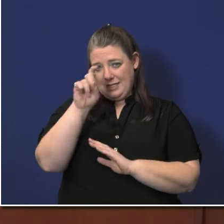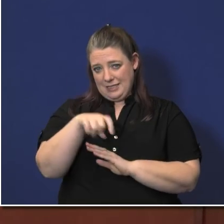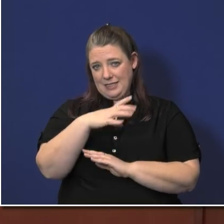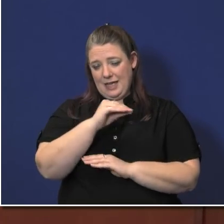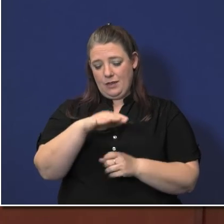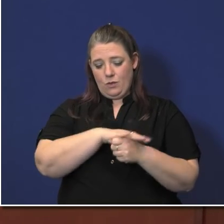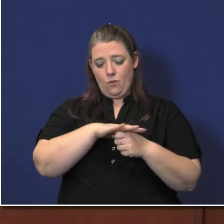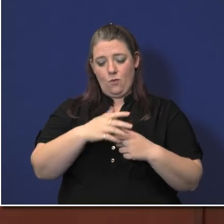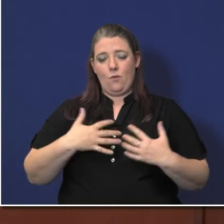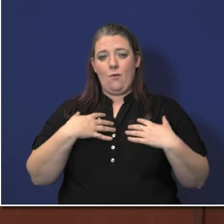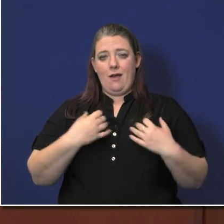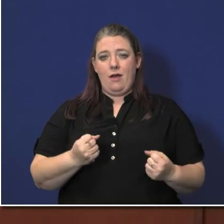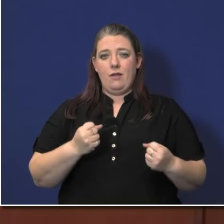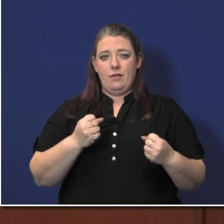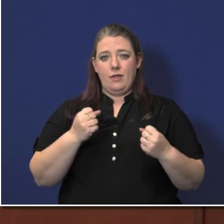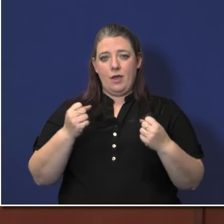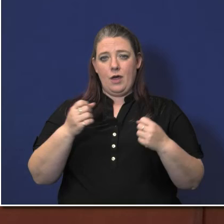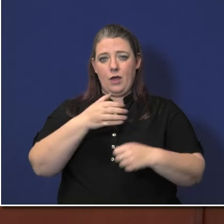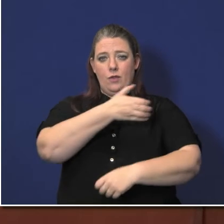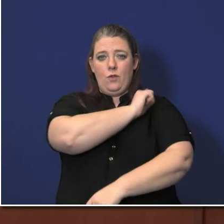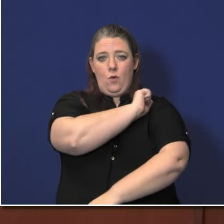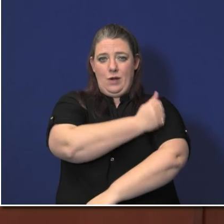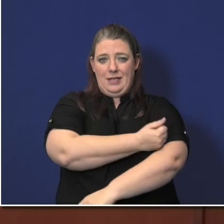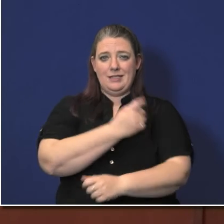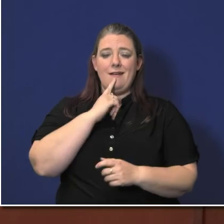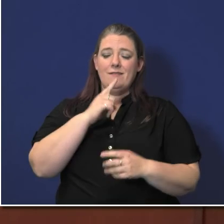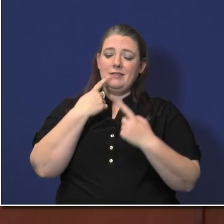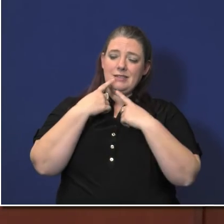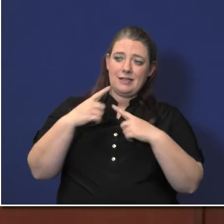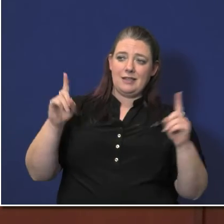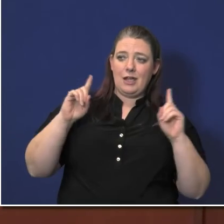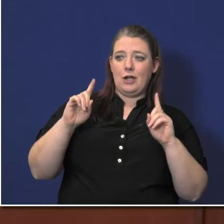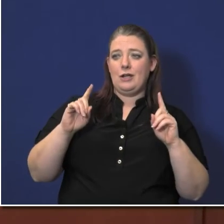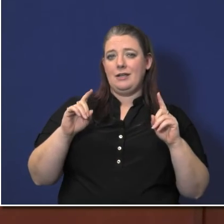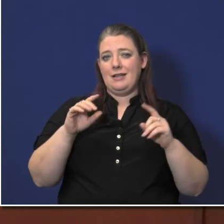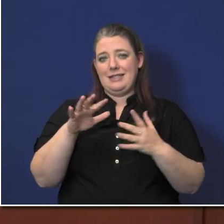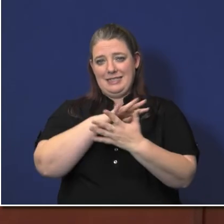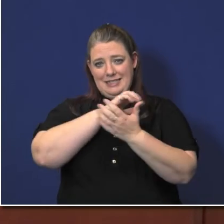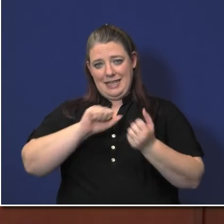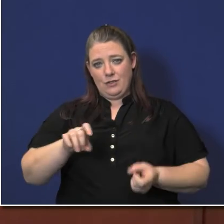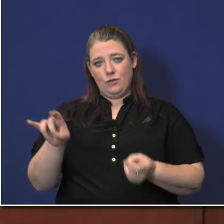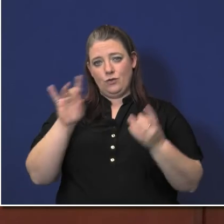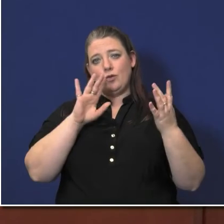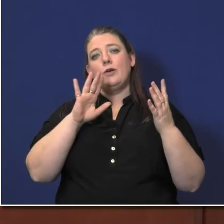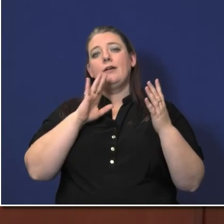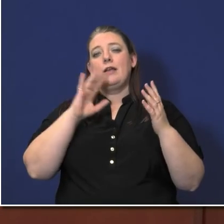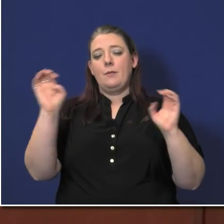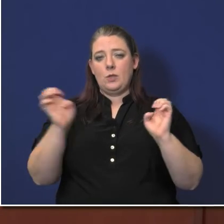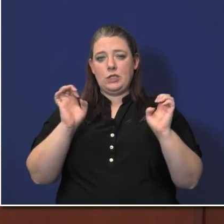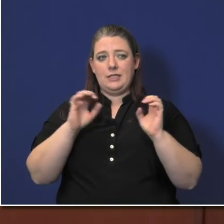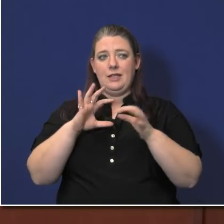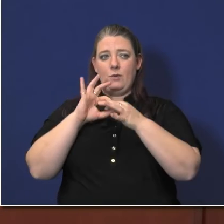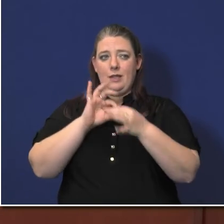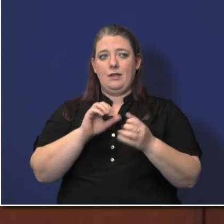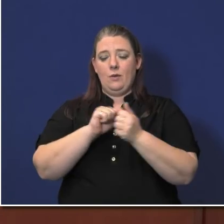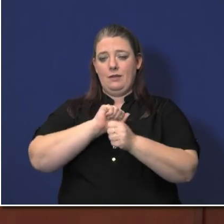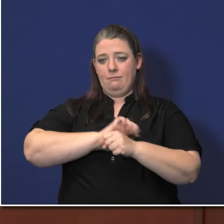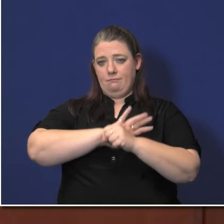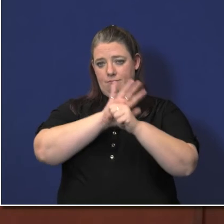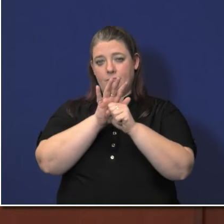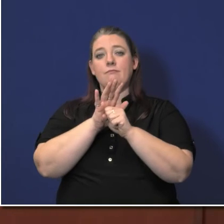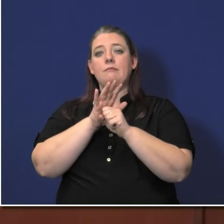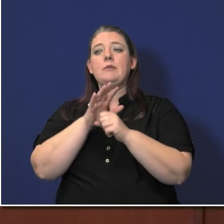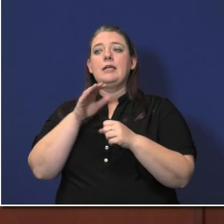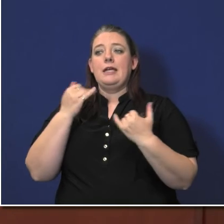health authorities have declared a disaster and emergency regarding coronavirus, COVID-19,